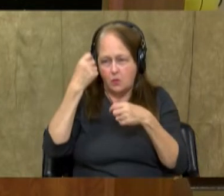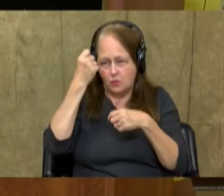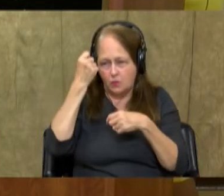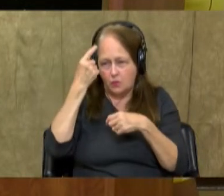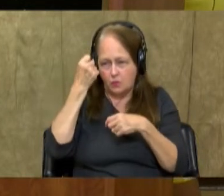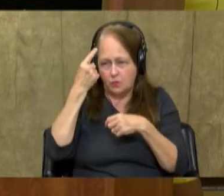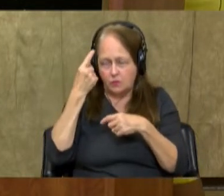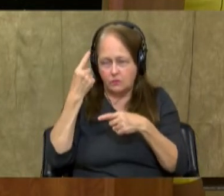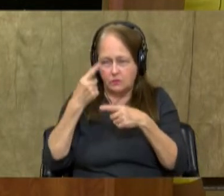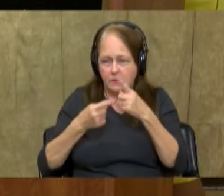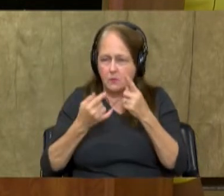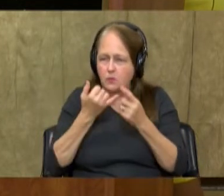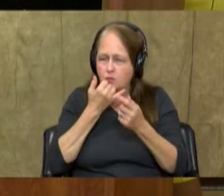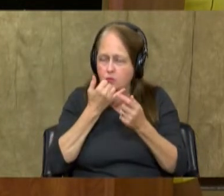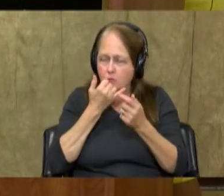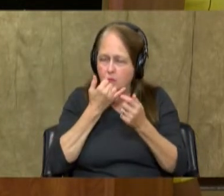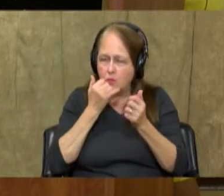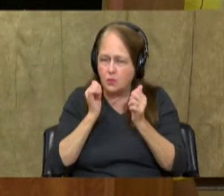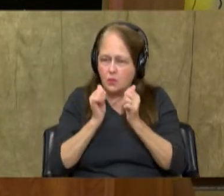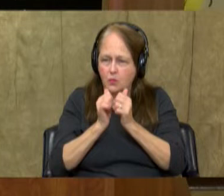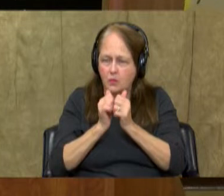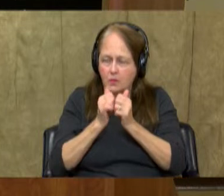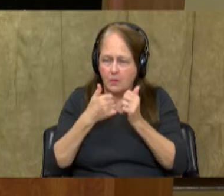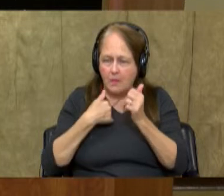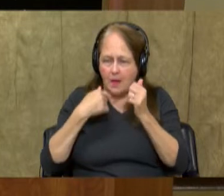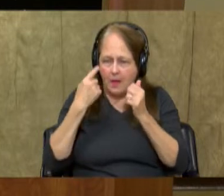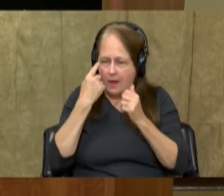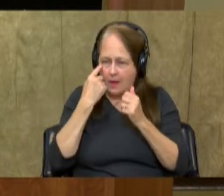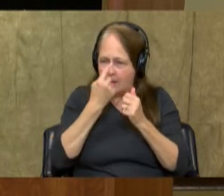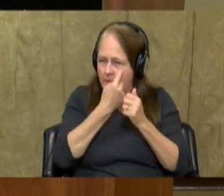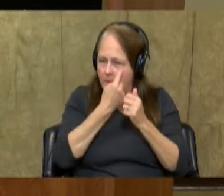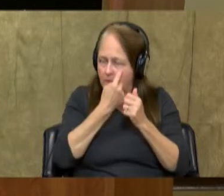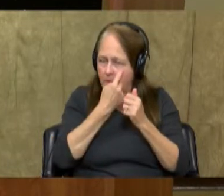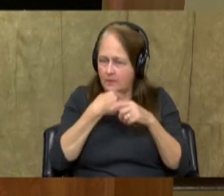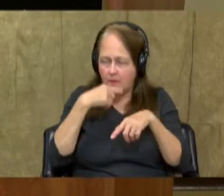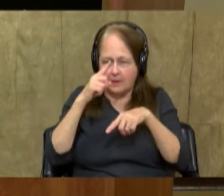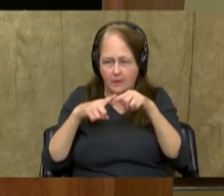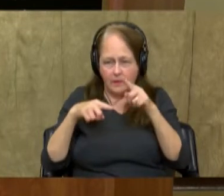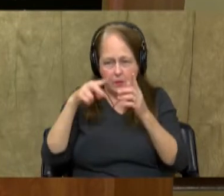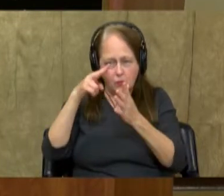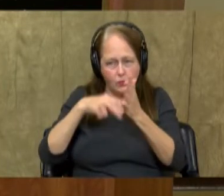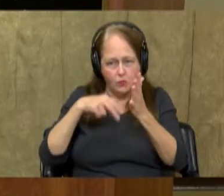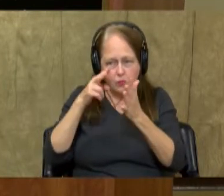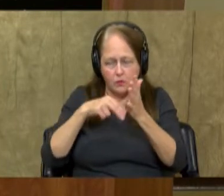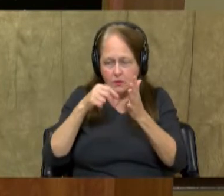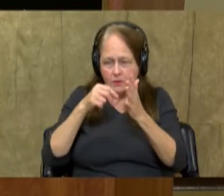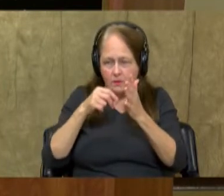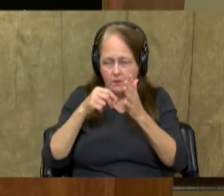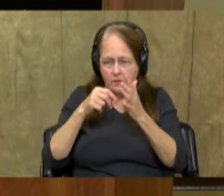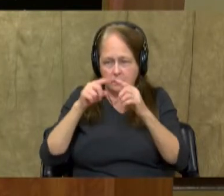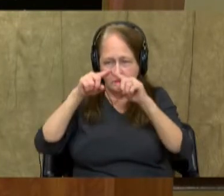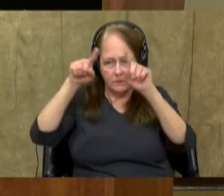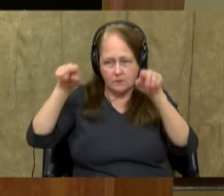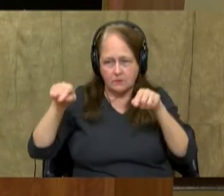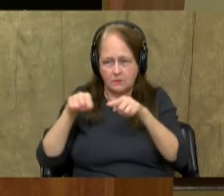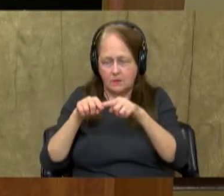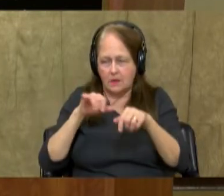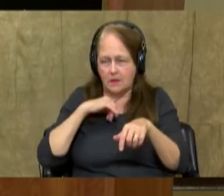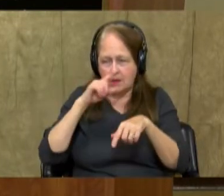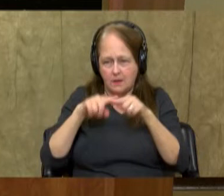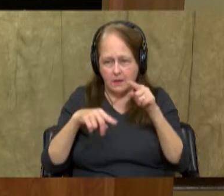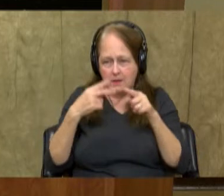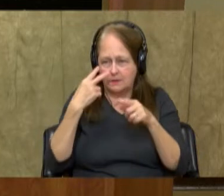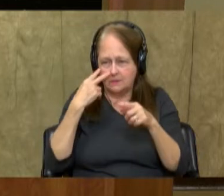realized that something was the matter. For not only was I unable to read the sign, but I could not even see